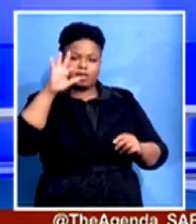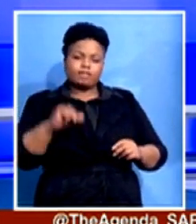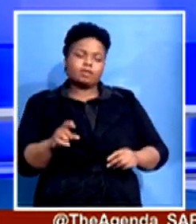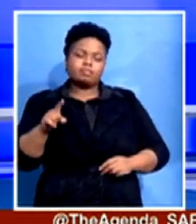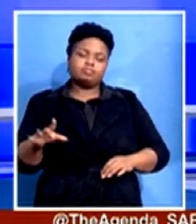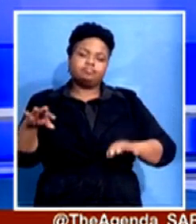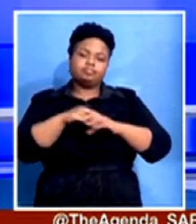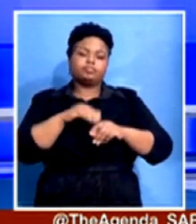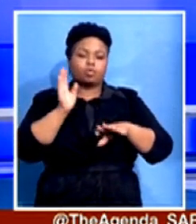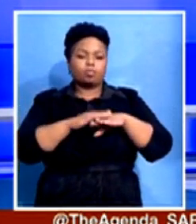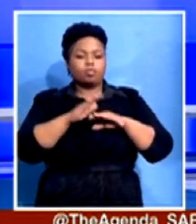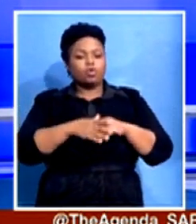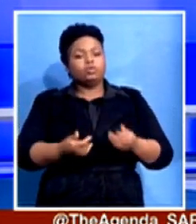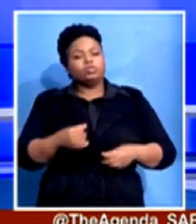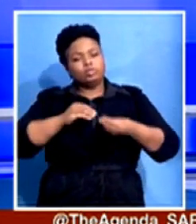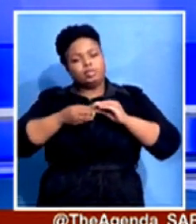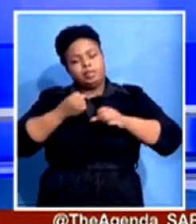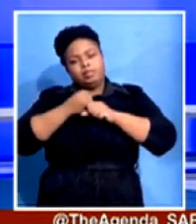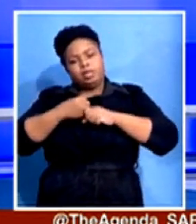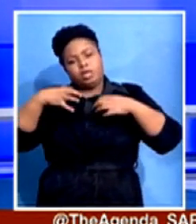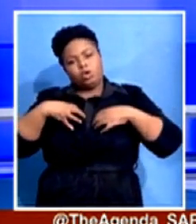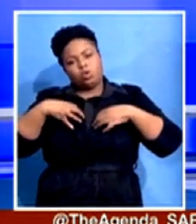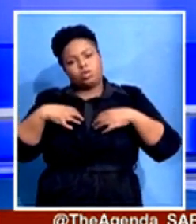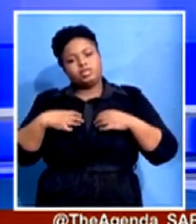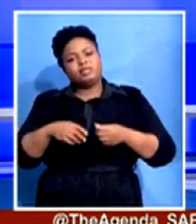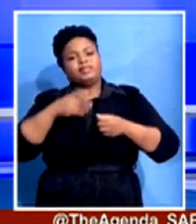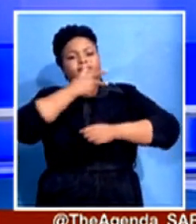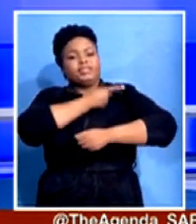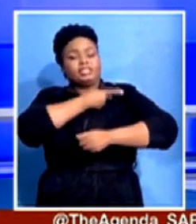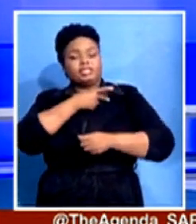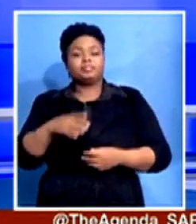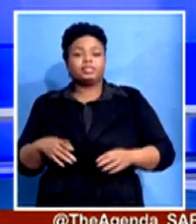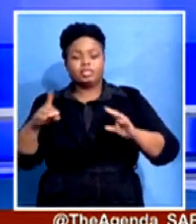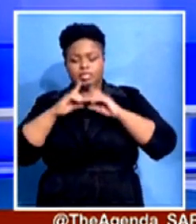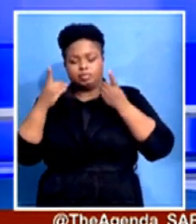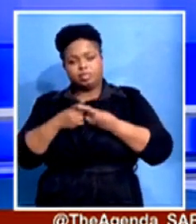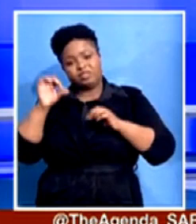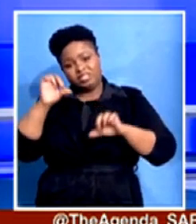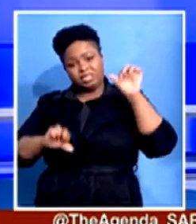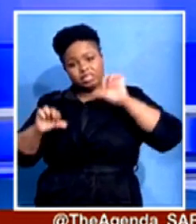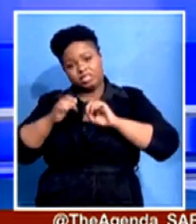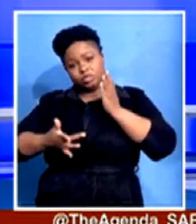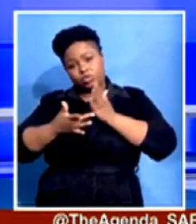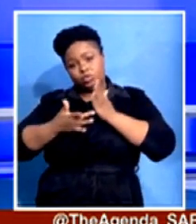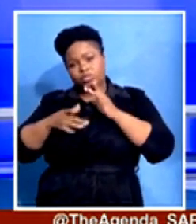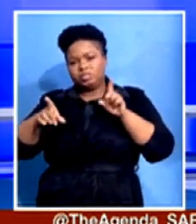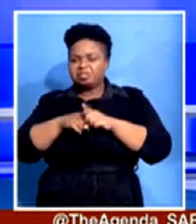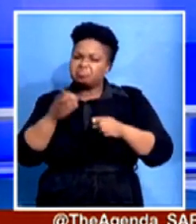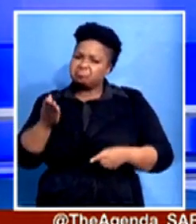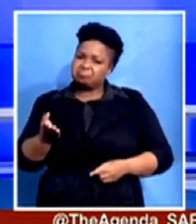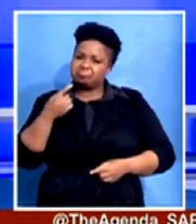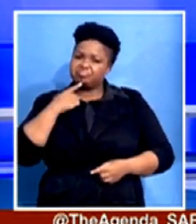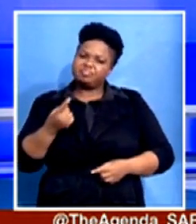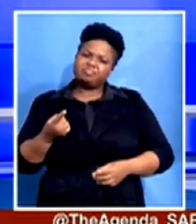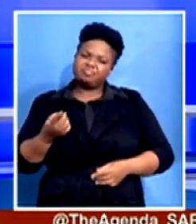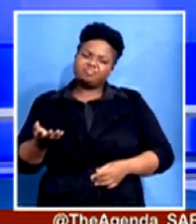manufacturing space, and the Department of Science and Technology, including there why, in terms of concerns about why South